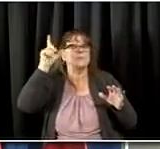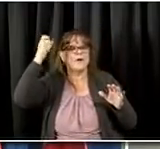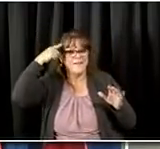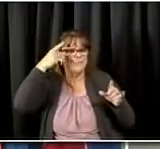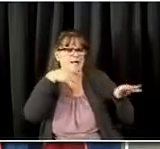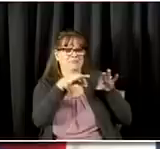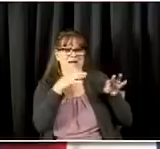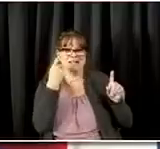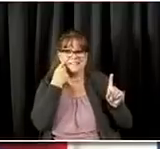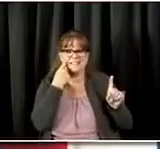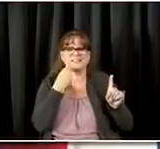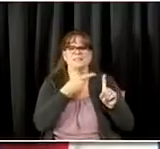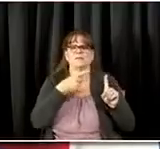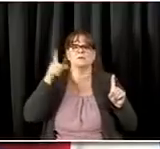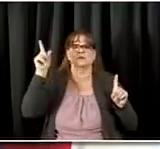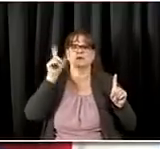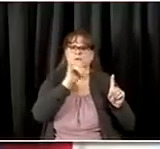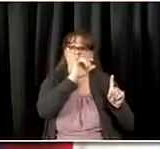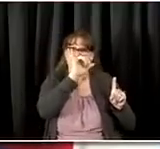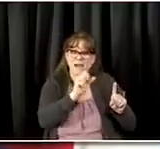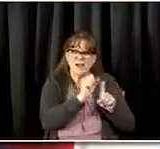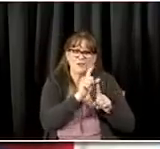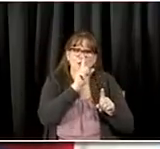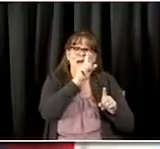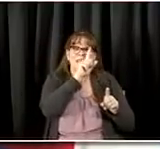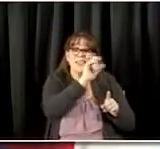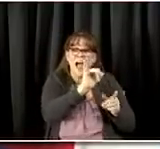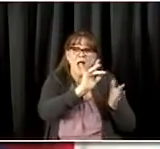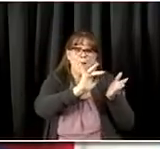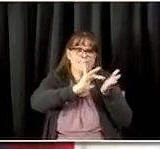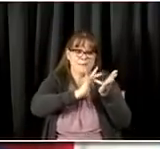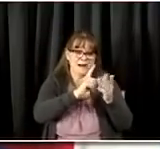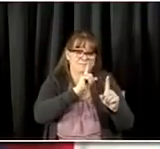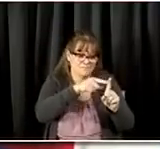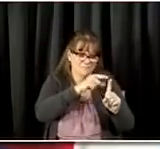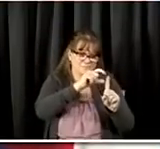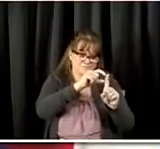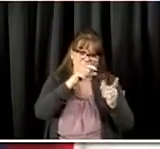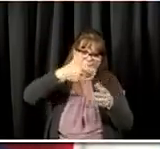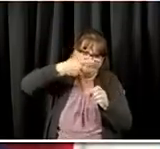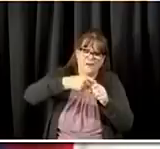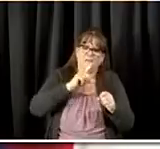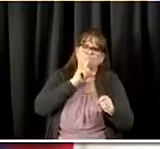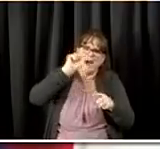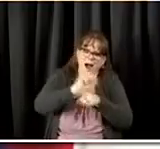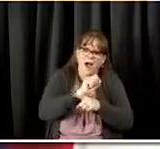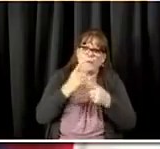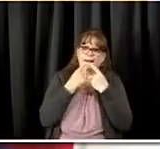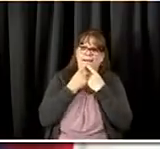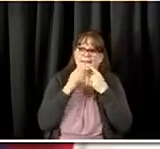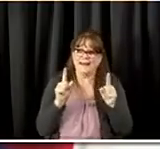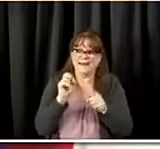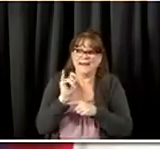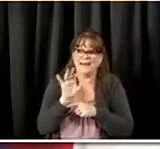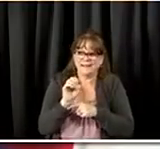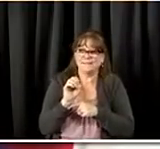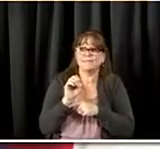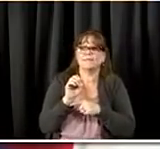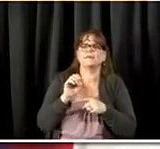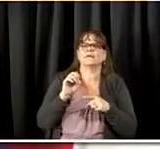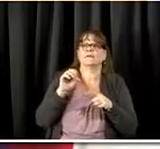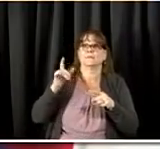out as efficiently as possible once it's available in the state. And so Colorado is fortunate to be taking part of this pilot to really